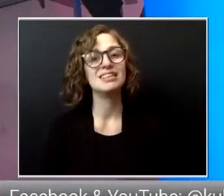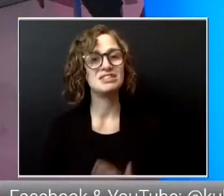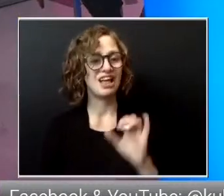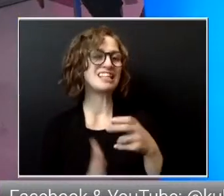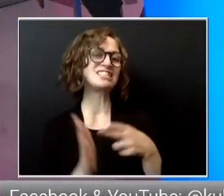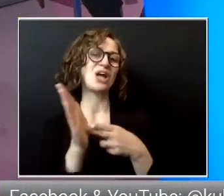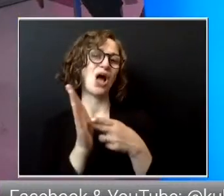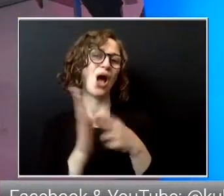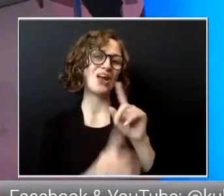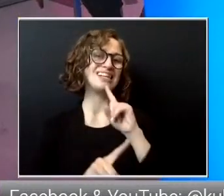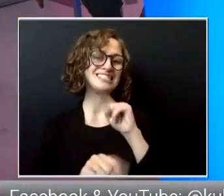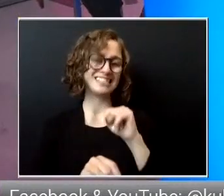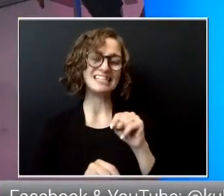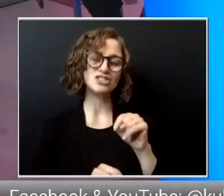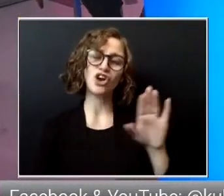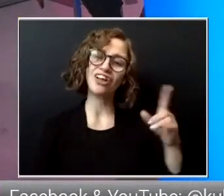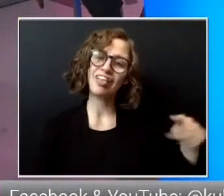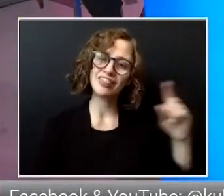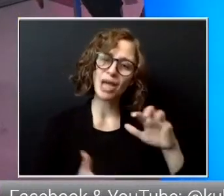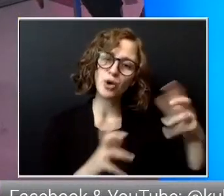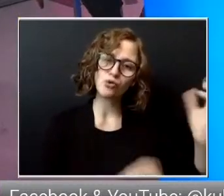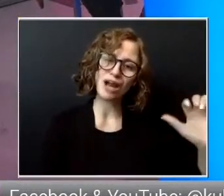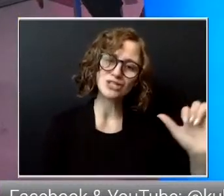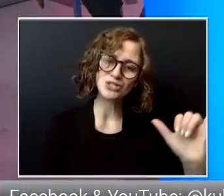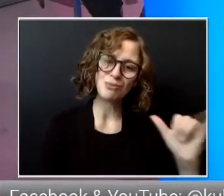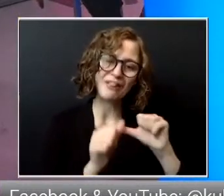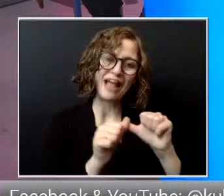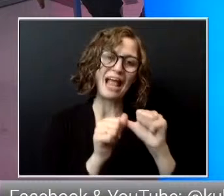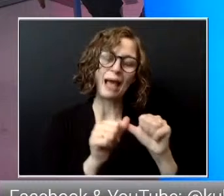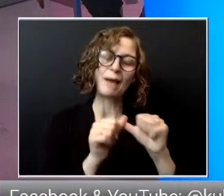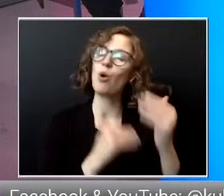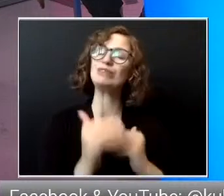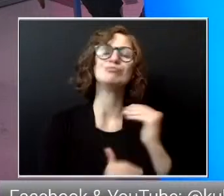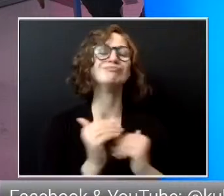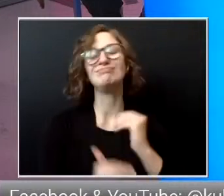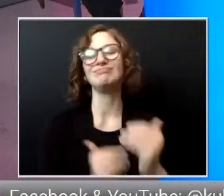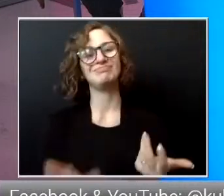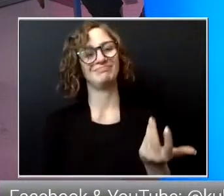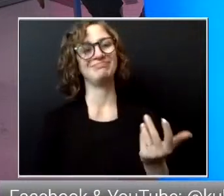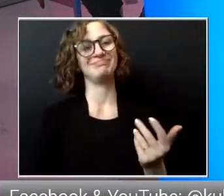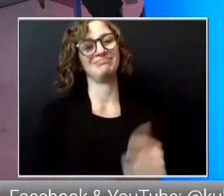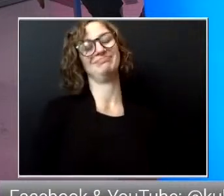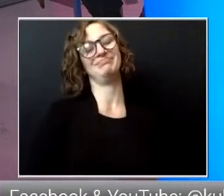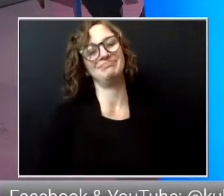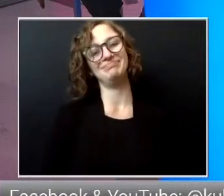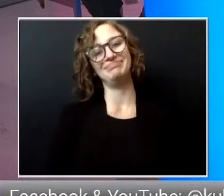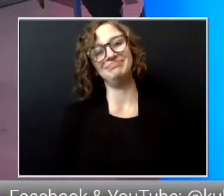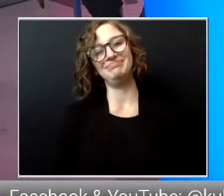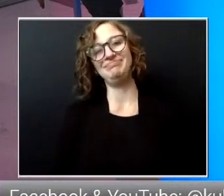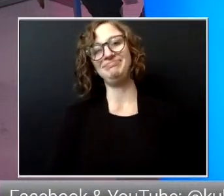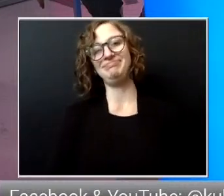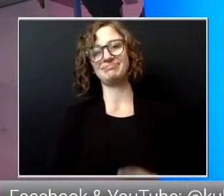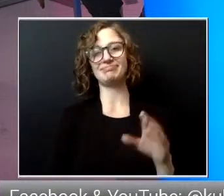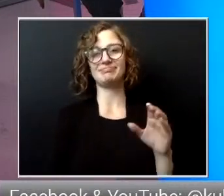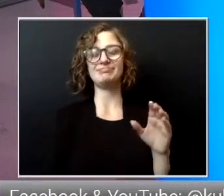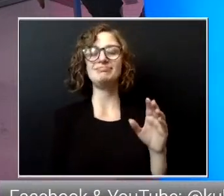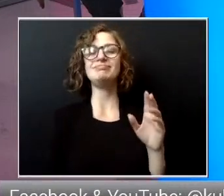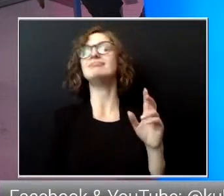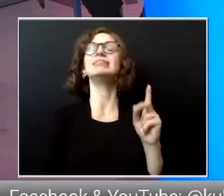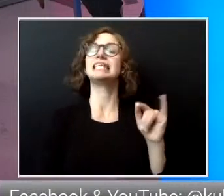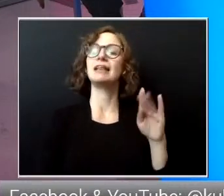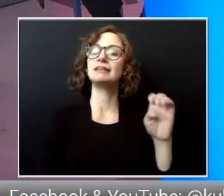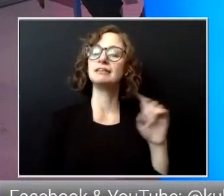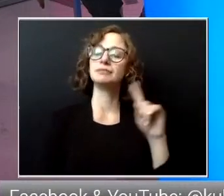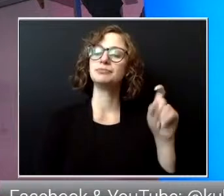were wrecks, but they kept going. Yep, you just keep going and do what you have to do. So. Talia has a question for Dr. Gertz. Talia wants to know